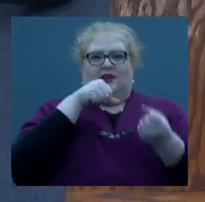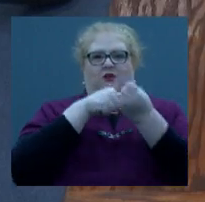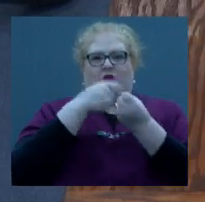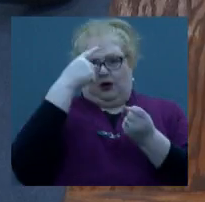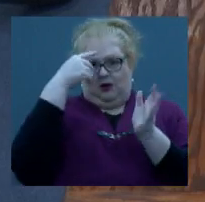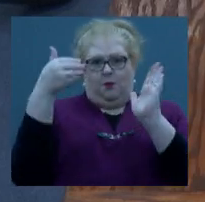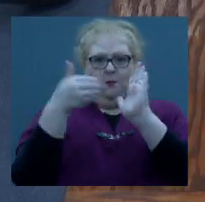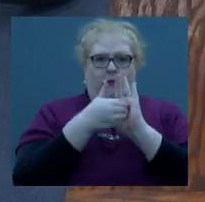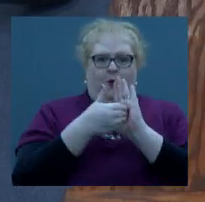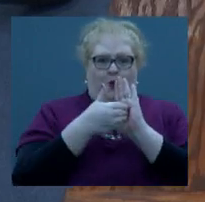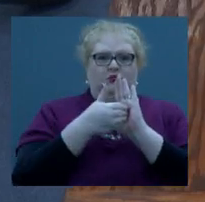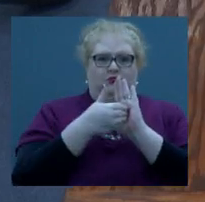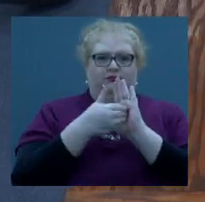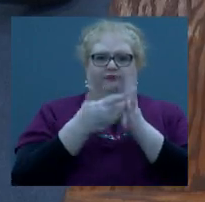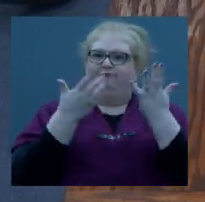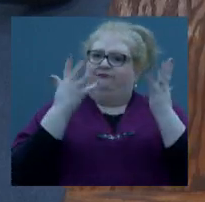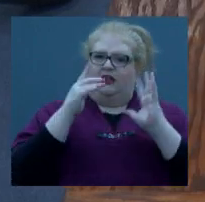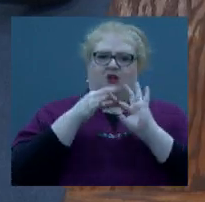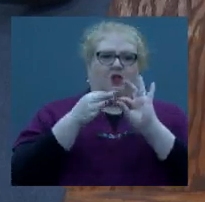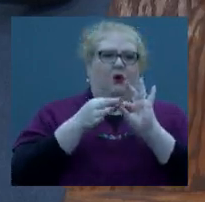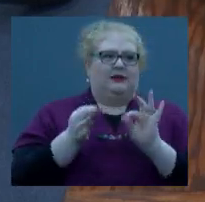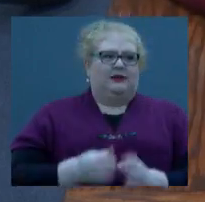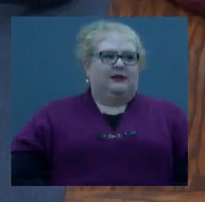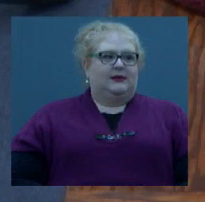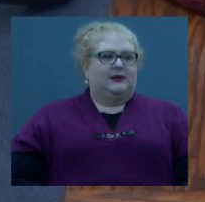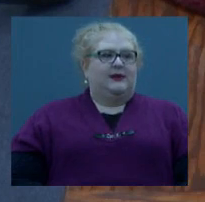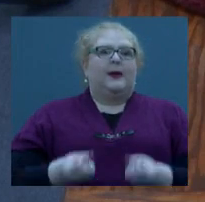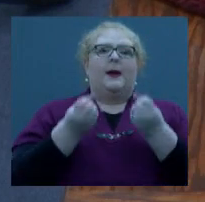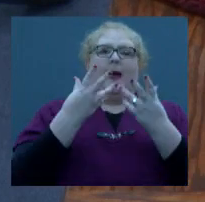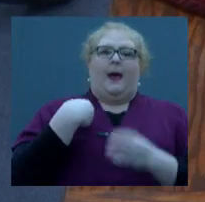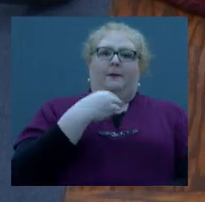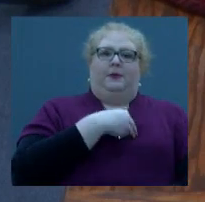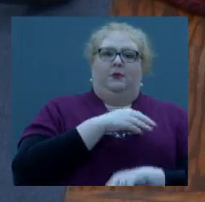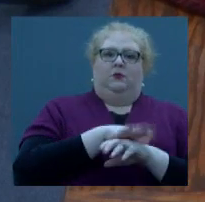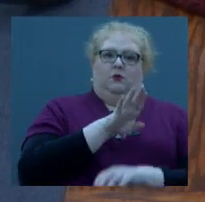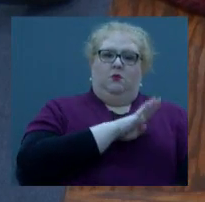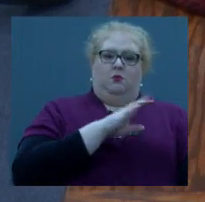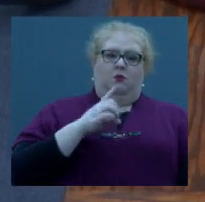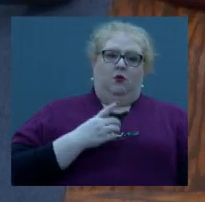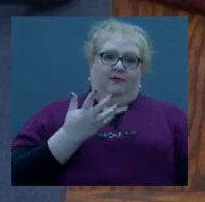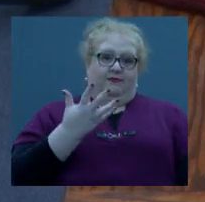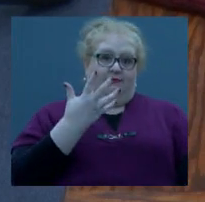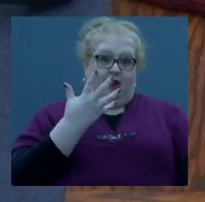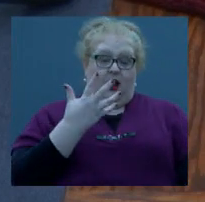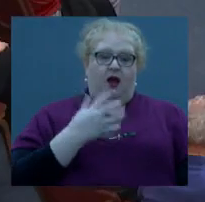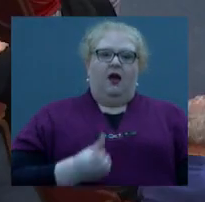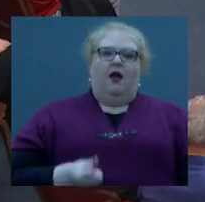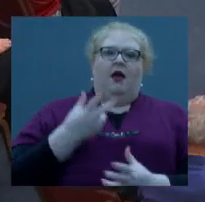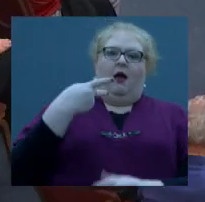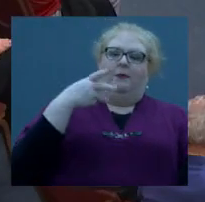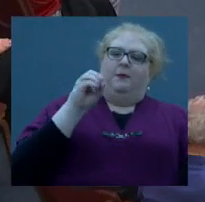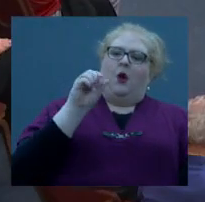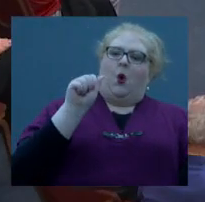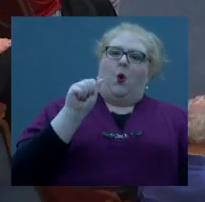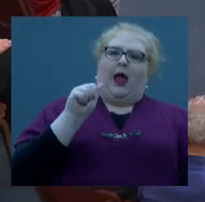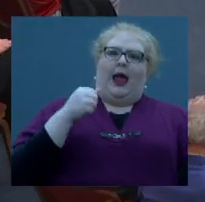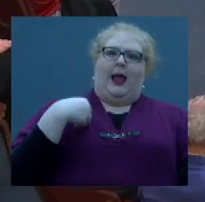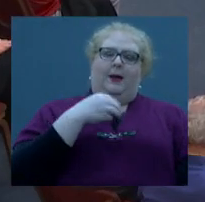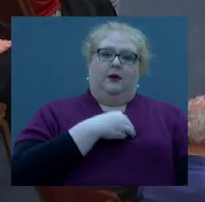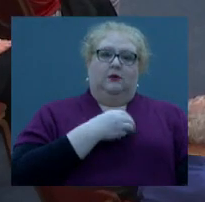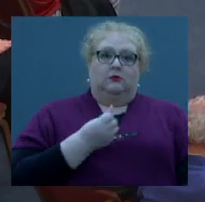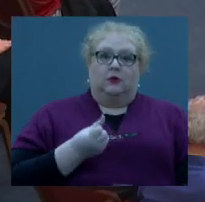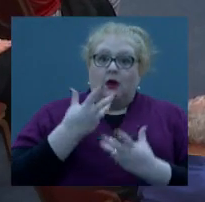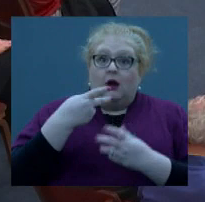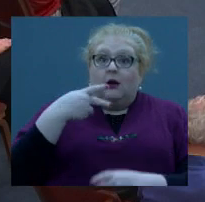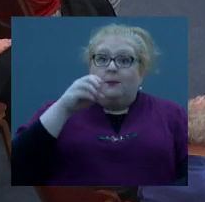rezoning. That's all I need to say. How many members on your board? We have 5. 5, and how POA members? Oh,